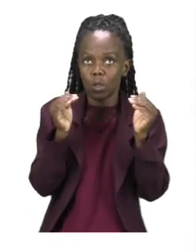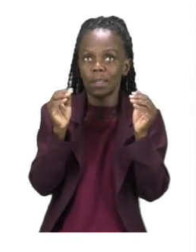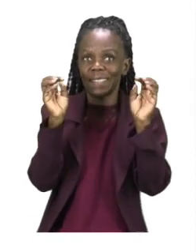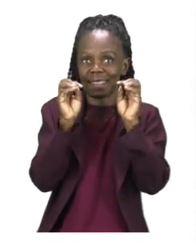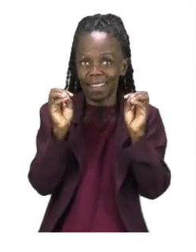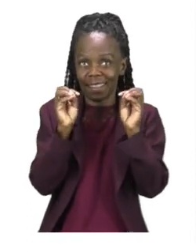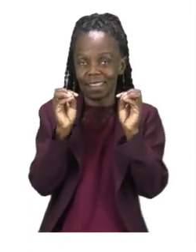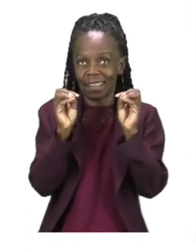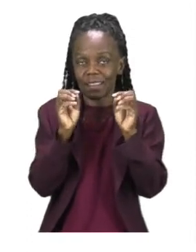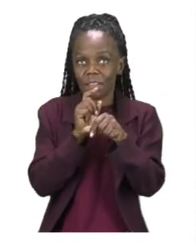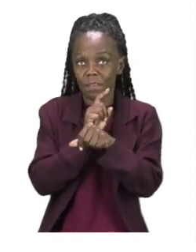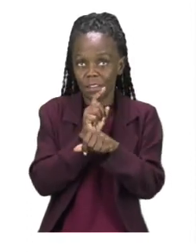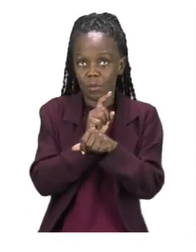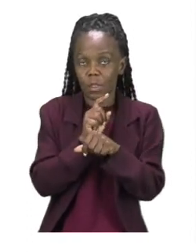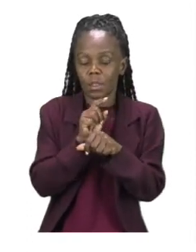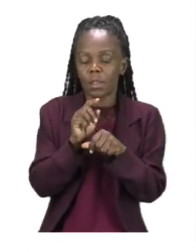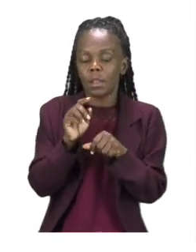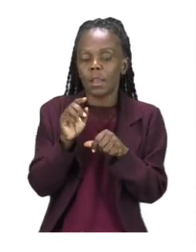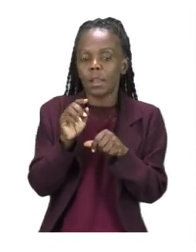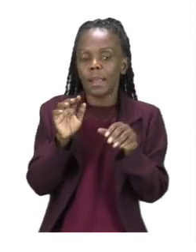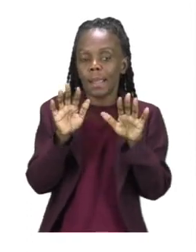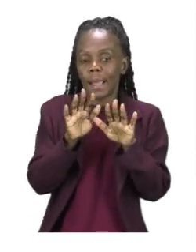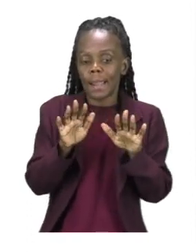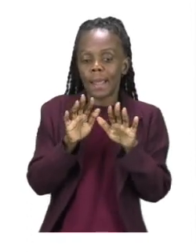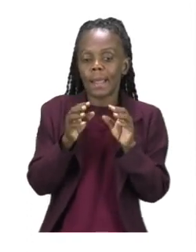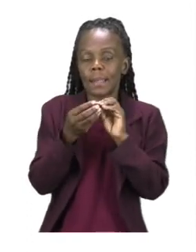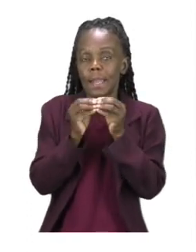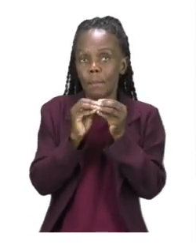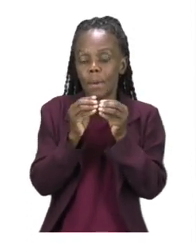7. 7 is an odd number.